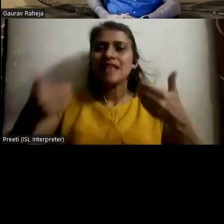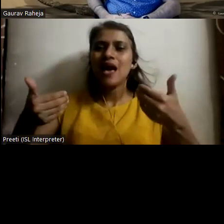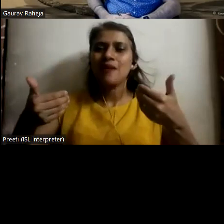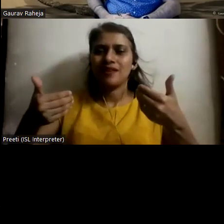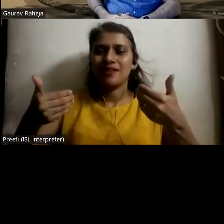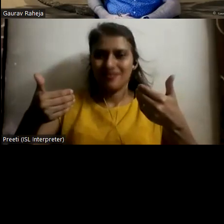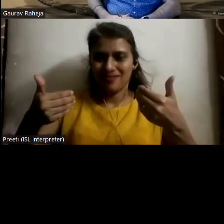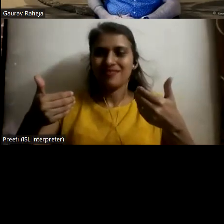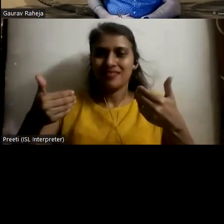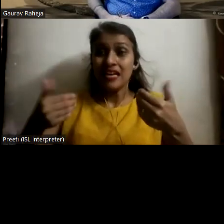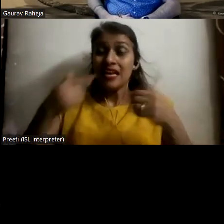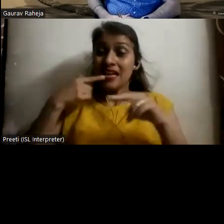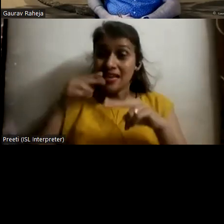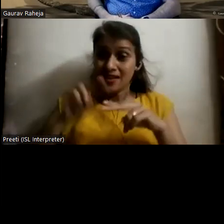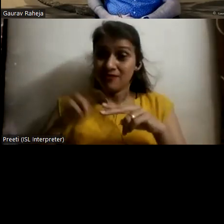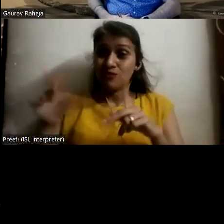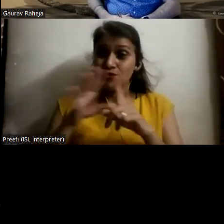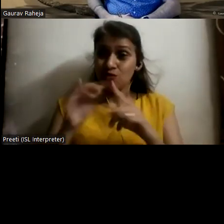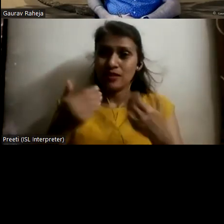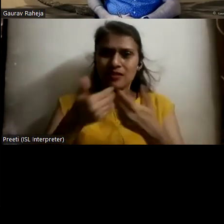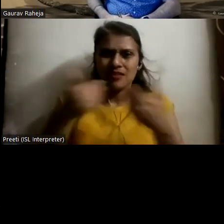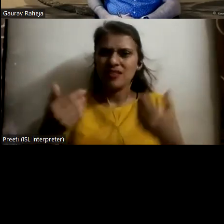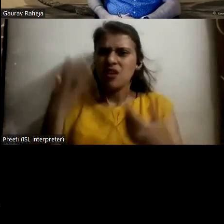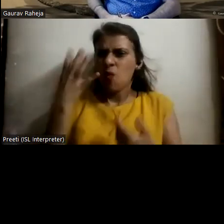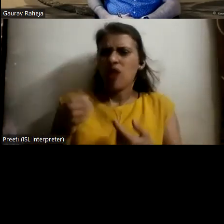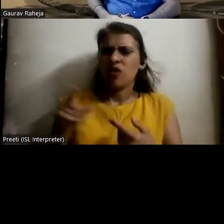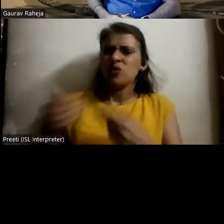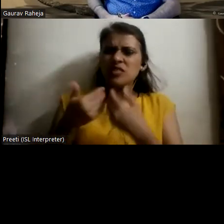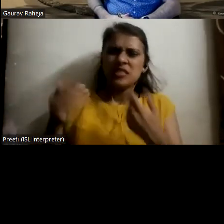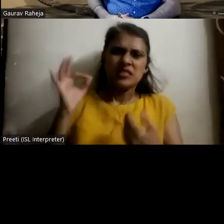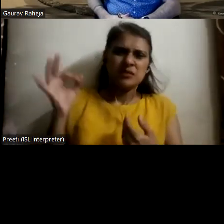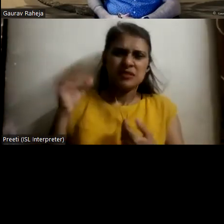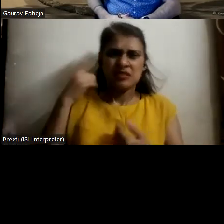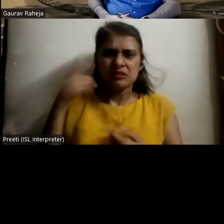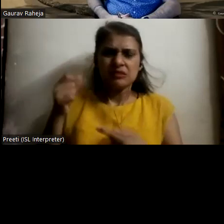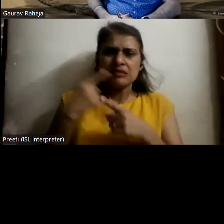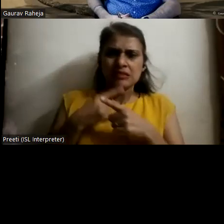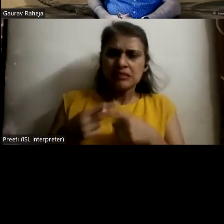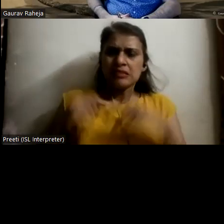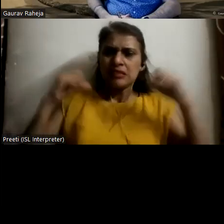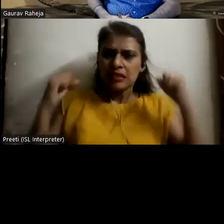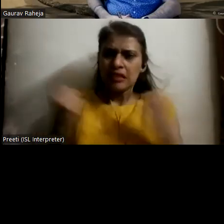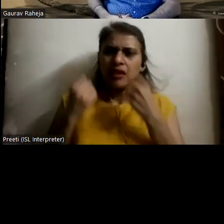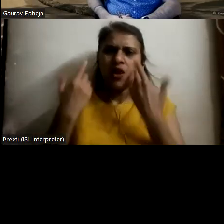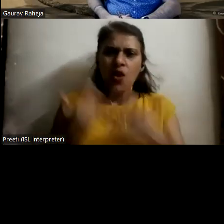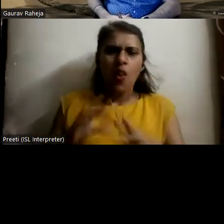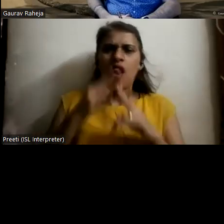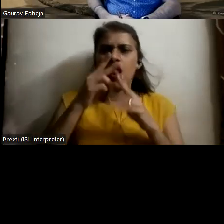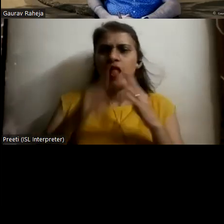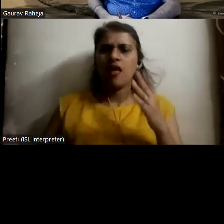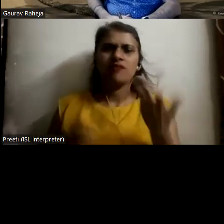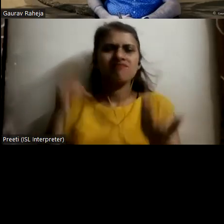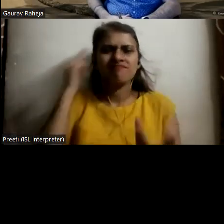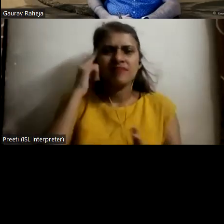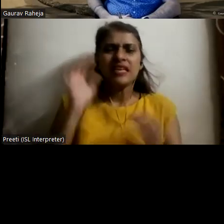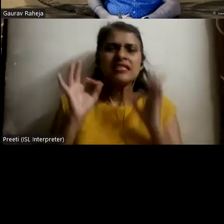about doing something separate, nobody wants to do it because it means an extra effort, it means an extra cost, it means anything